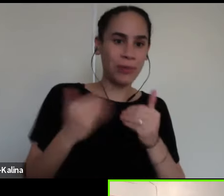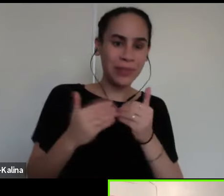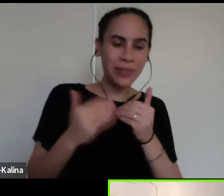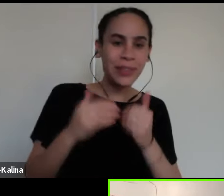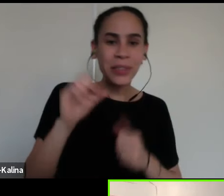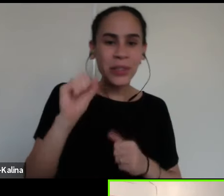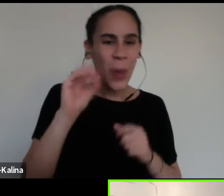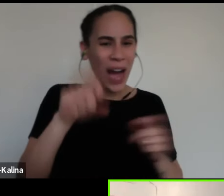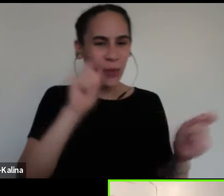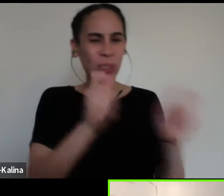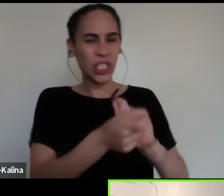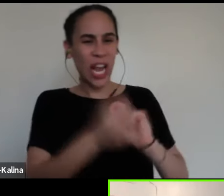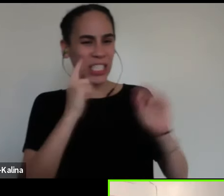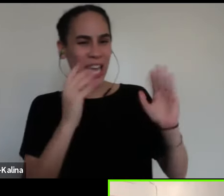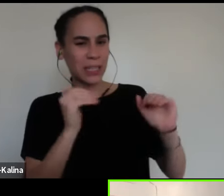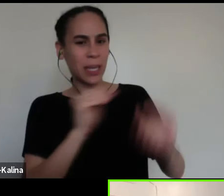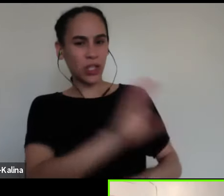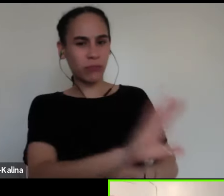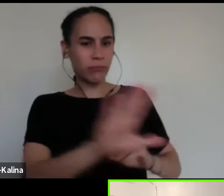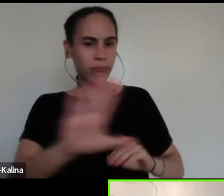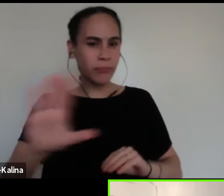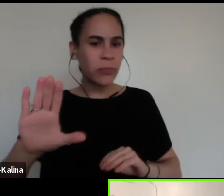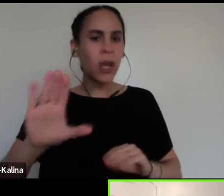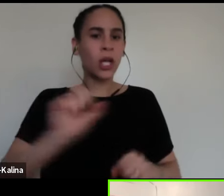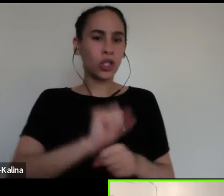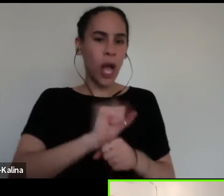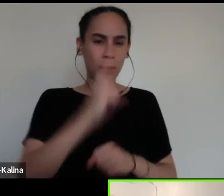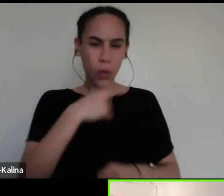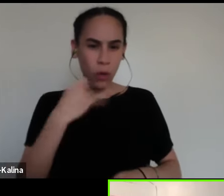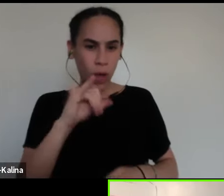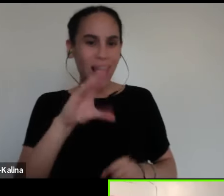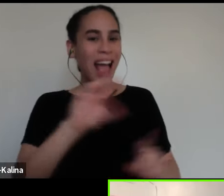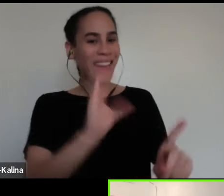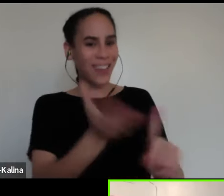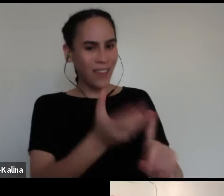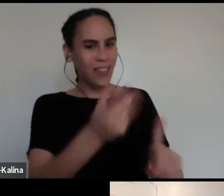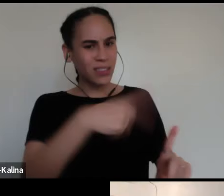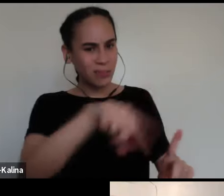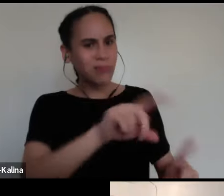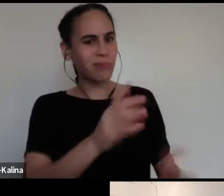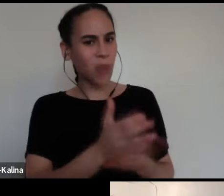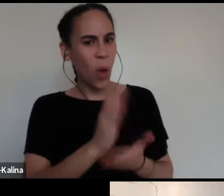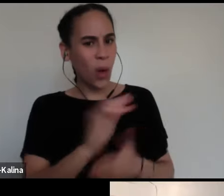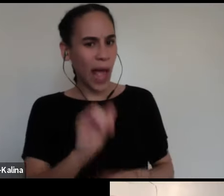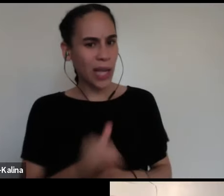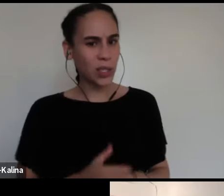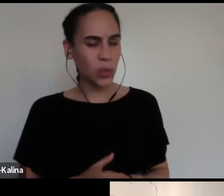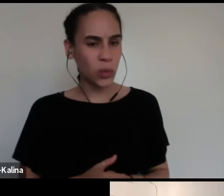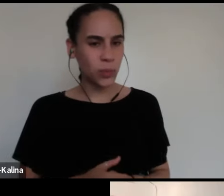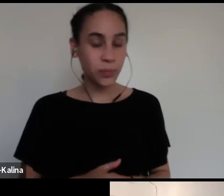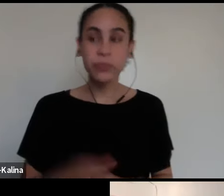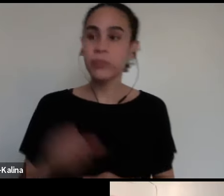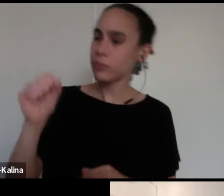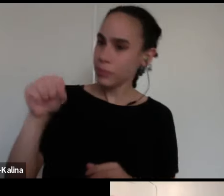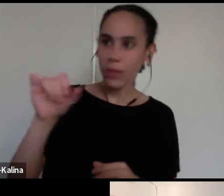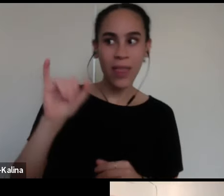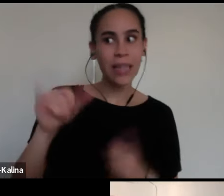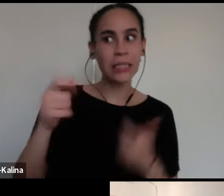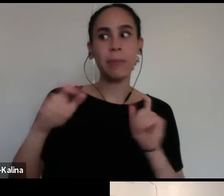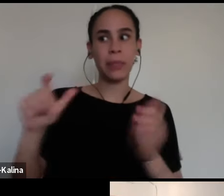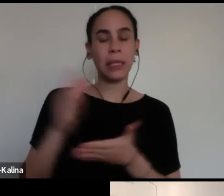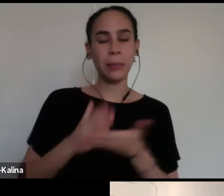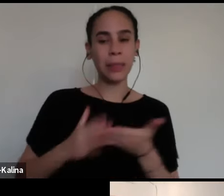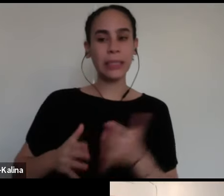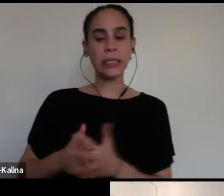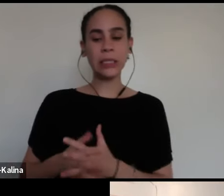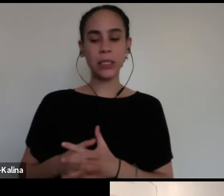you think everyone's jobs look like. And then you've got to convince them that that's okay too. Yeah, I think that is a big piece. Is